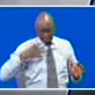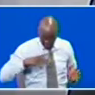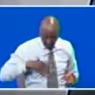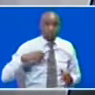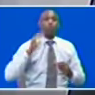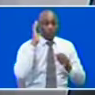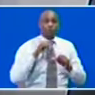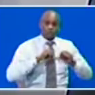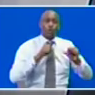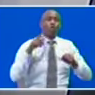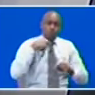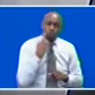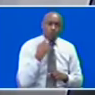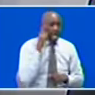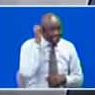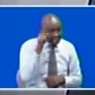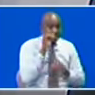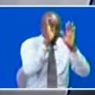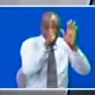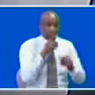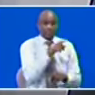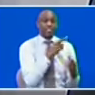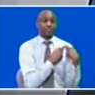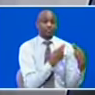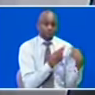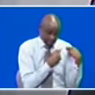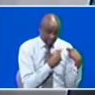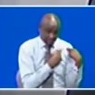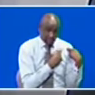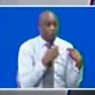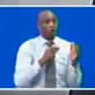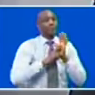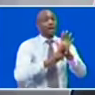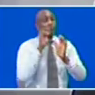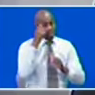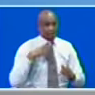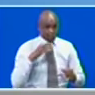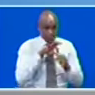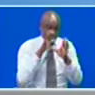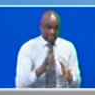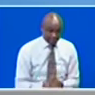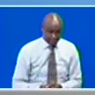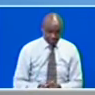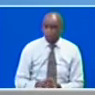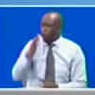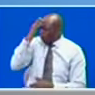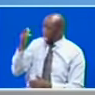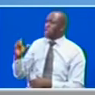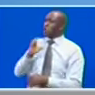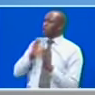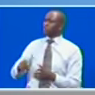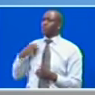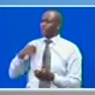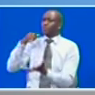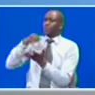who understand the importance of this task to do that on behalf of the Kenyan voters. Why does the commission want to be involved in the